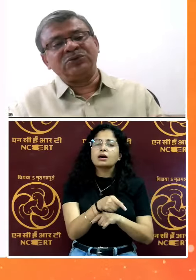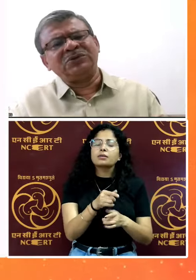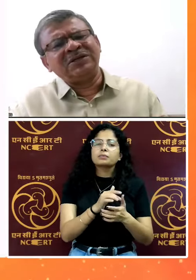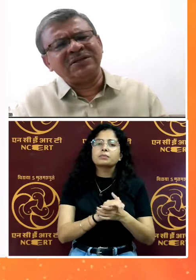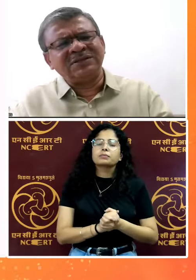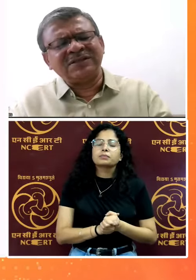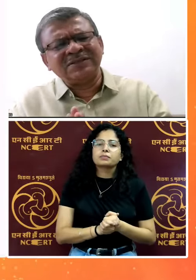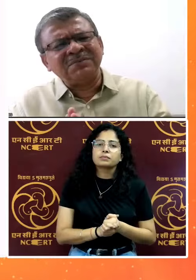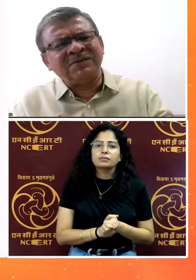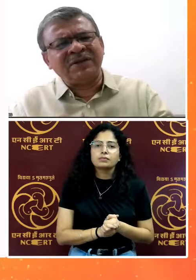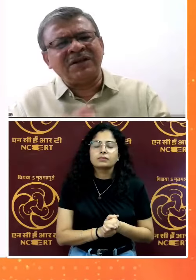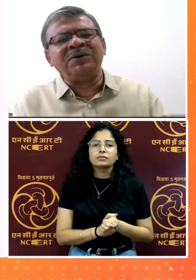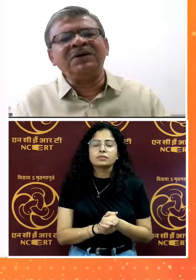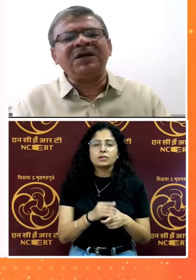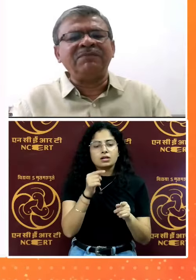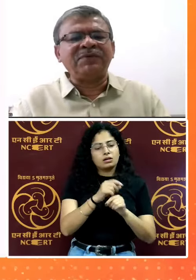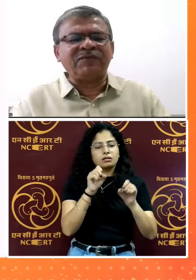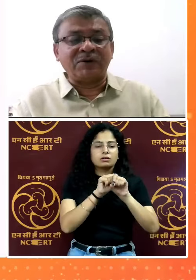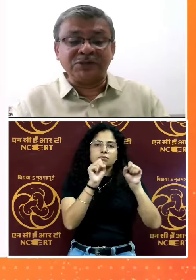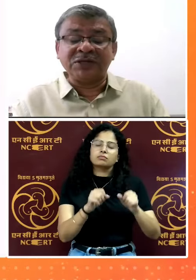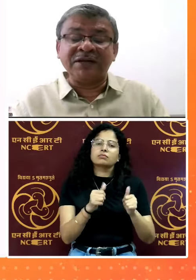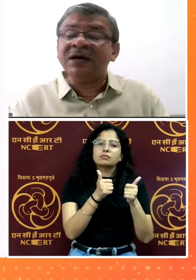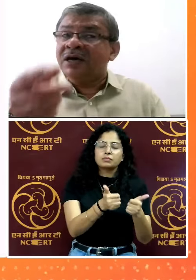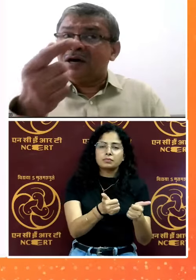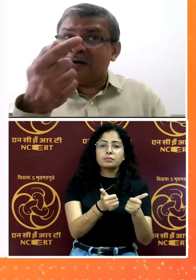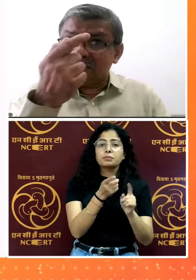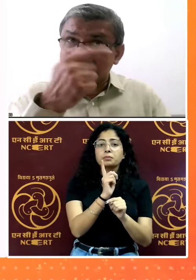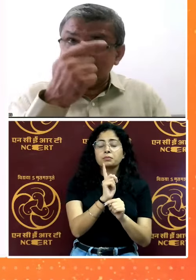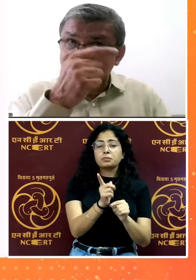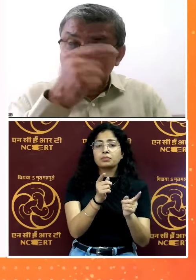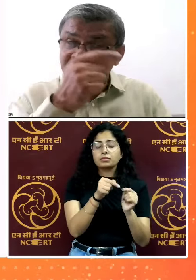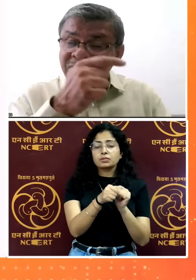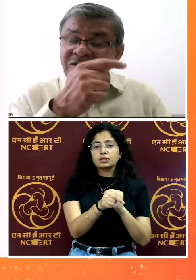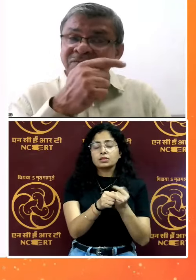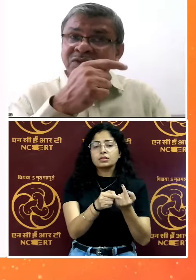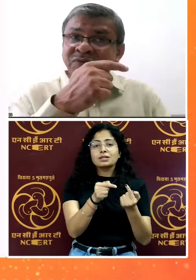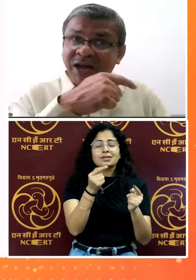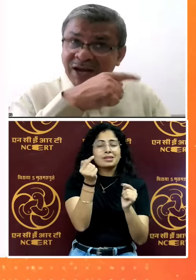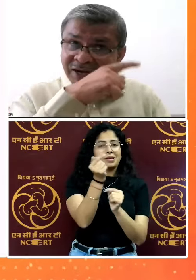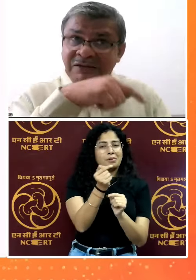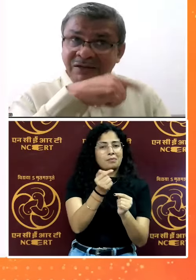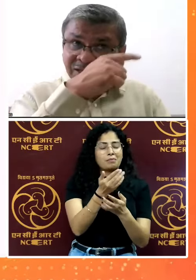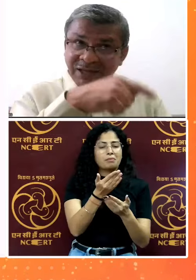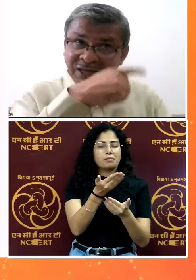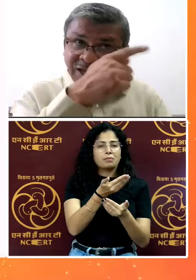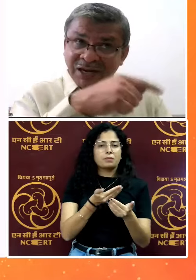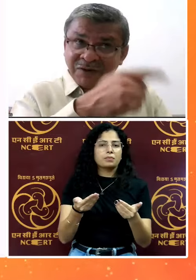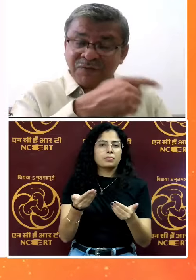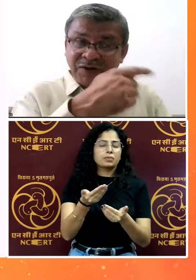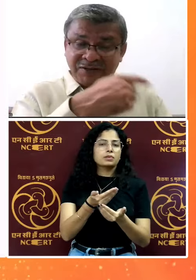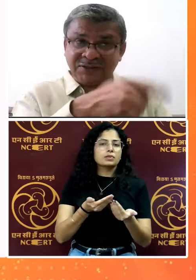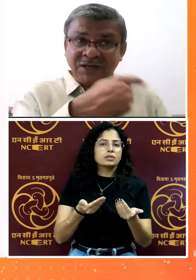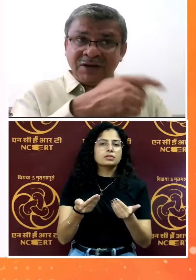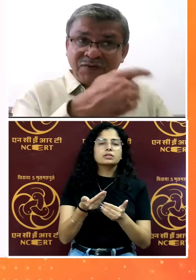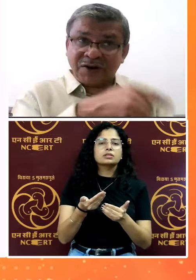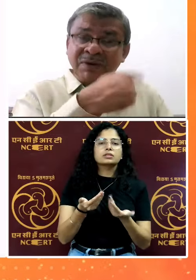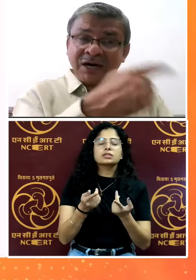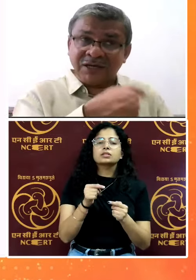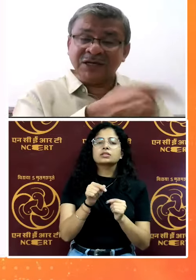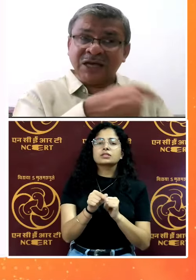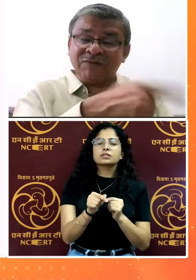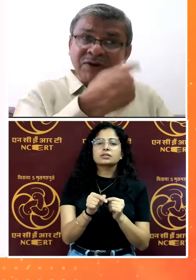also. So the system is very good in performance, and the limitation which we had, the interference, induction